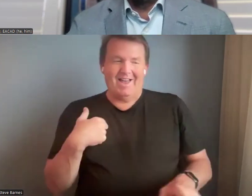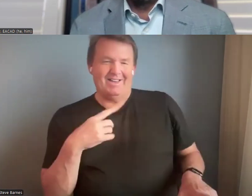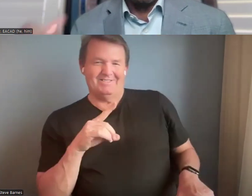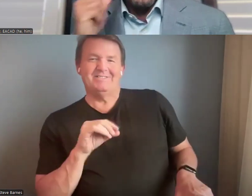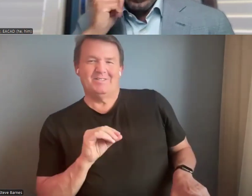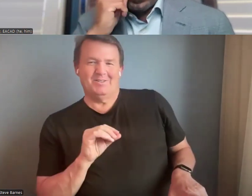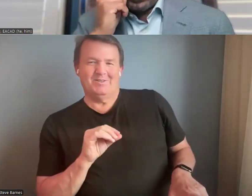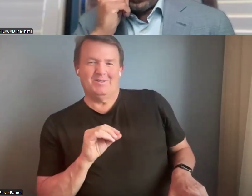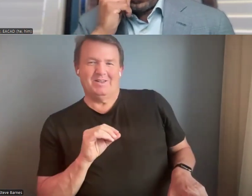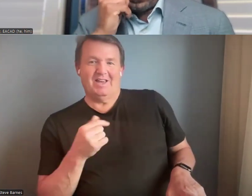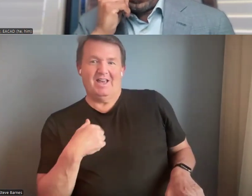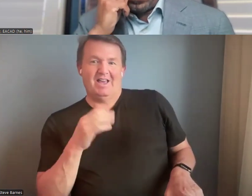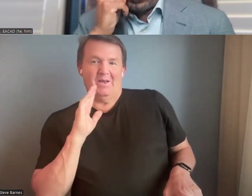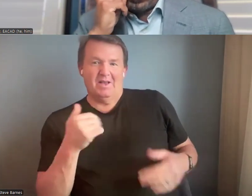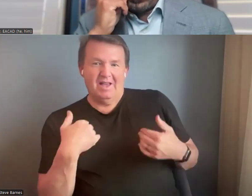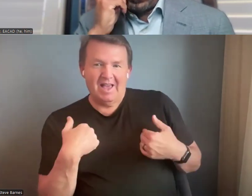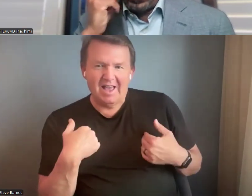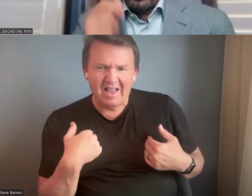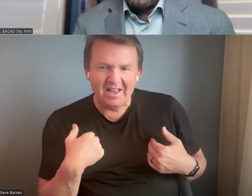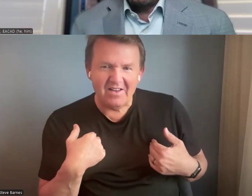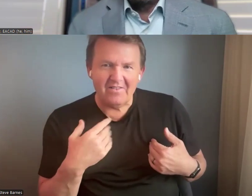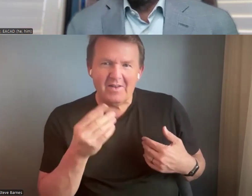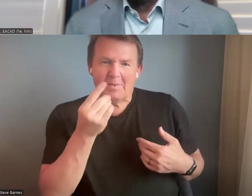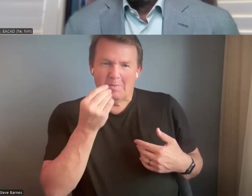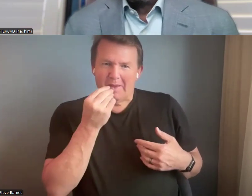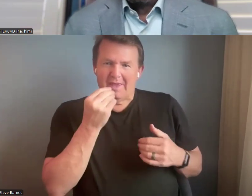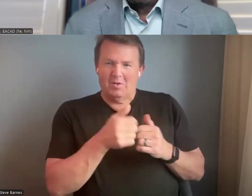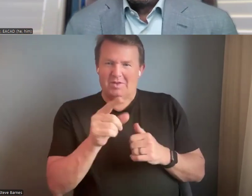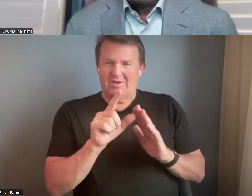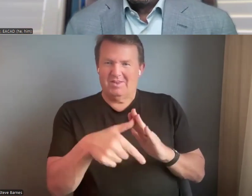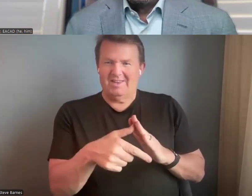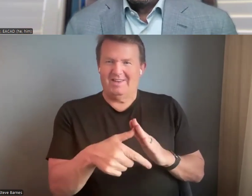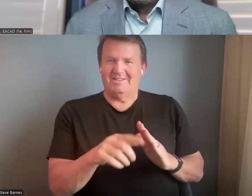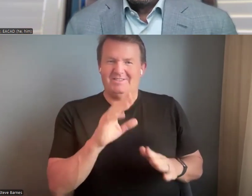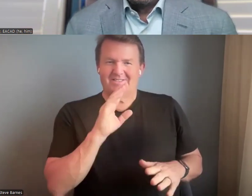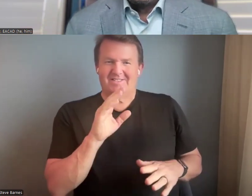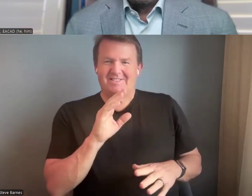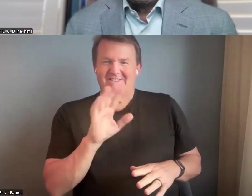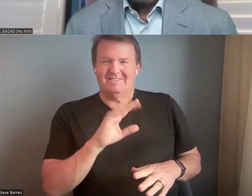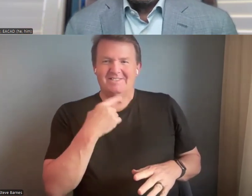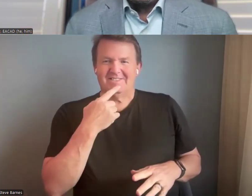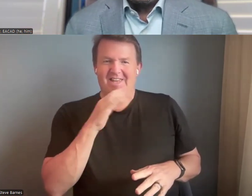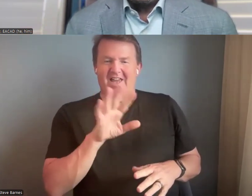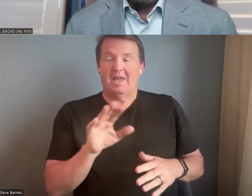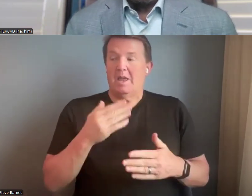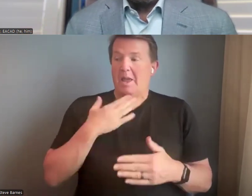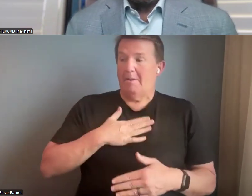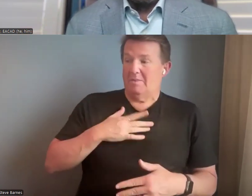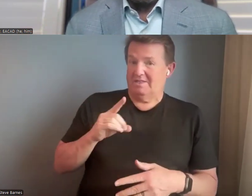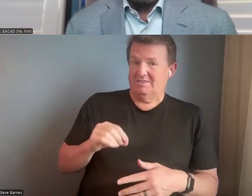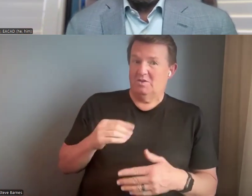Good. actually am going to have a meeting with her later on today, so I Good. will definitely tell her hello. Please do. Please do. Great to have you. What a